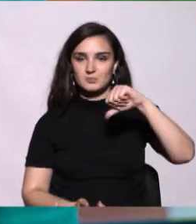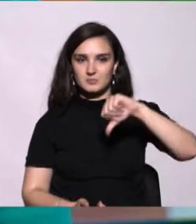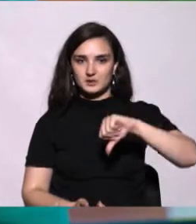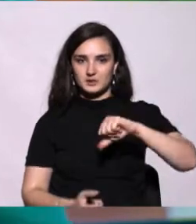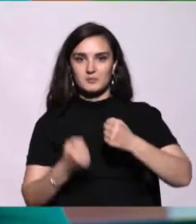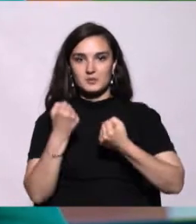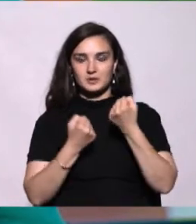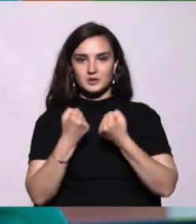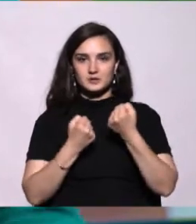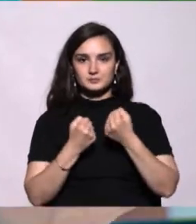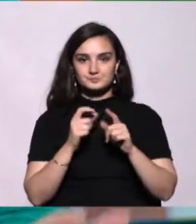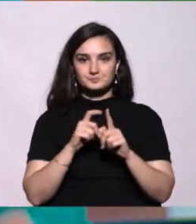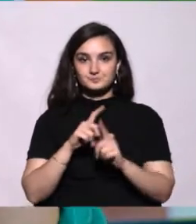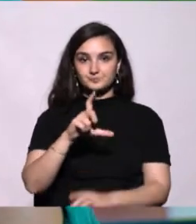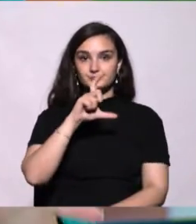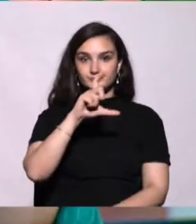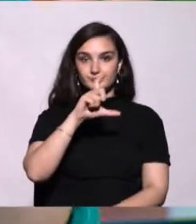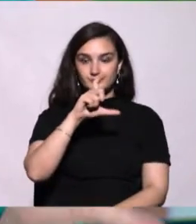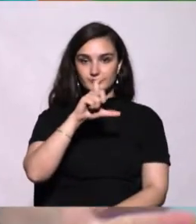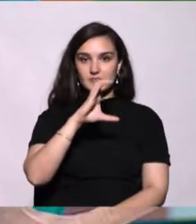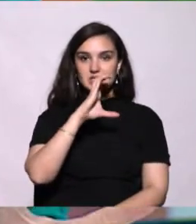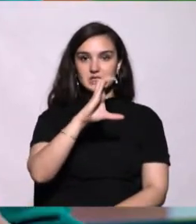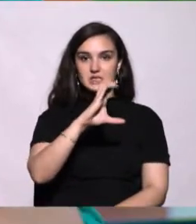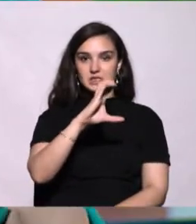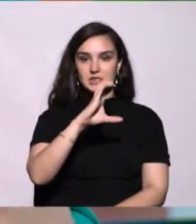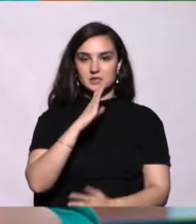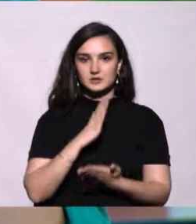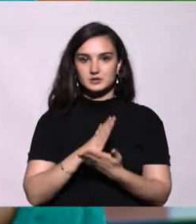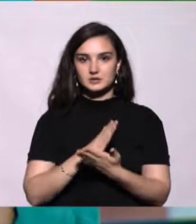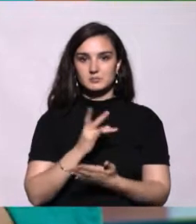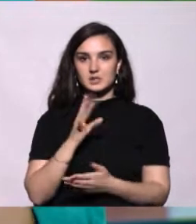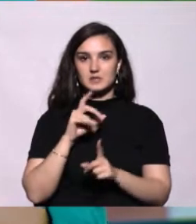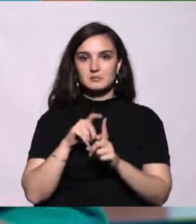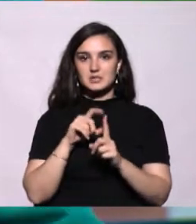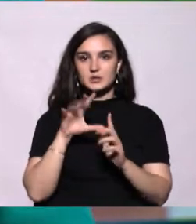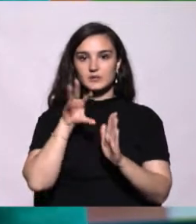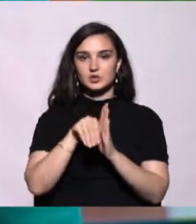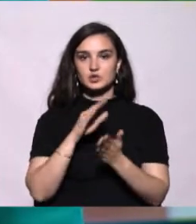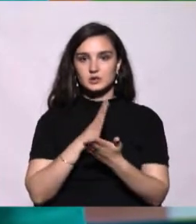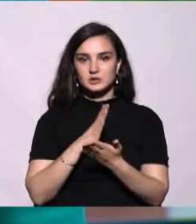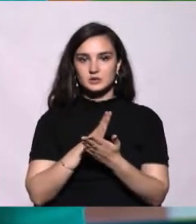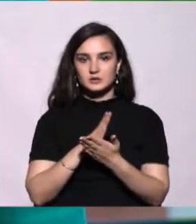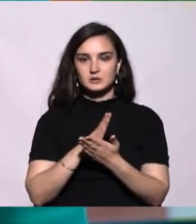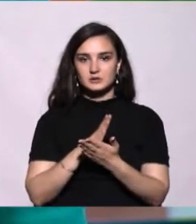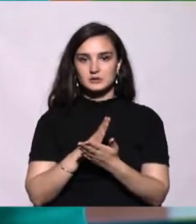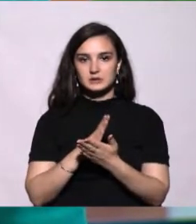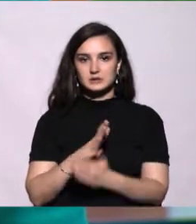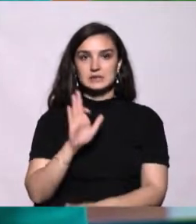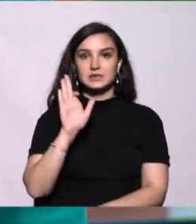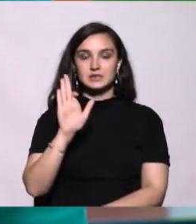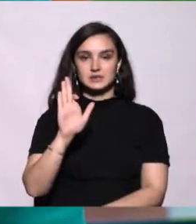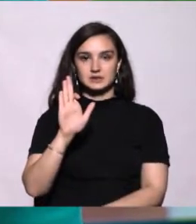Car. Letter C we pronounce in the alphabet, but in the word it is k.